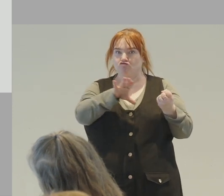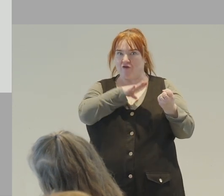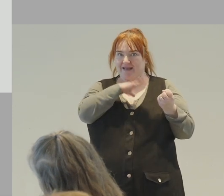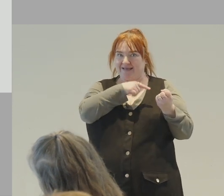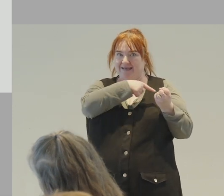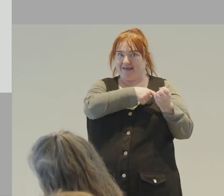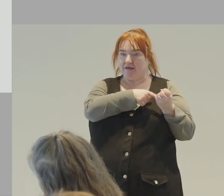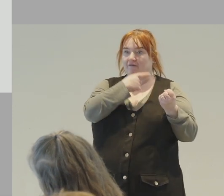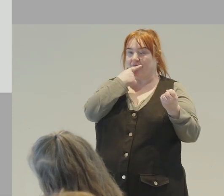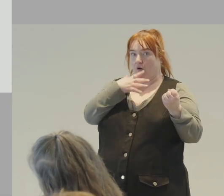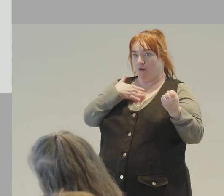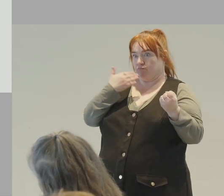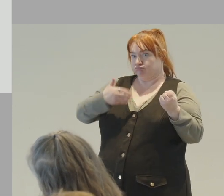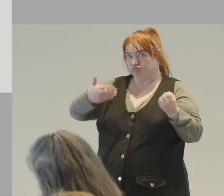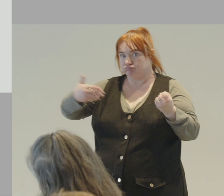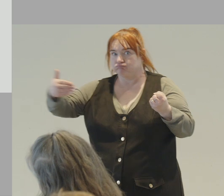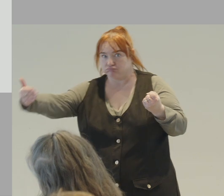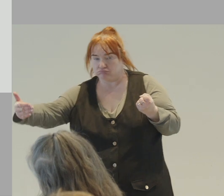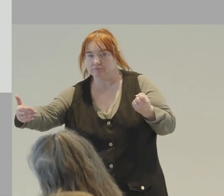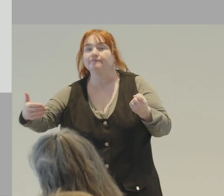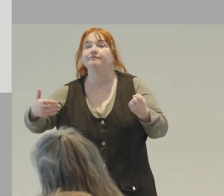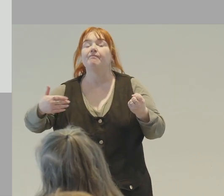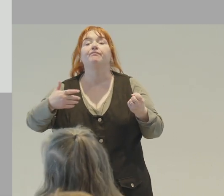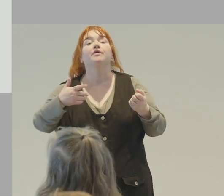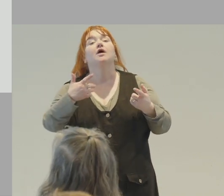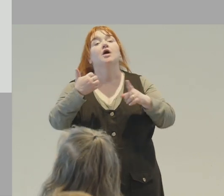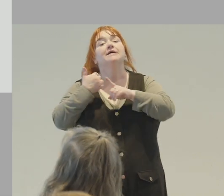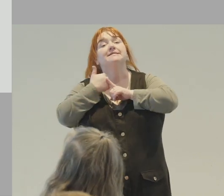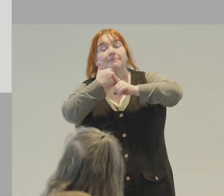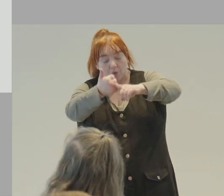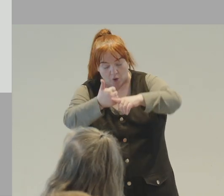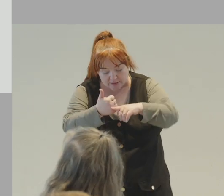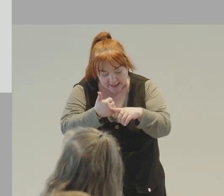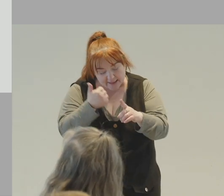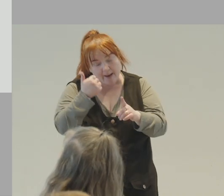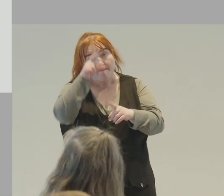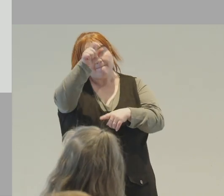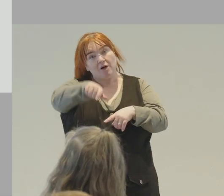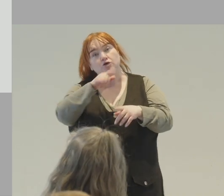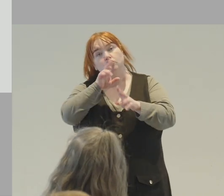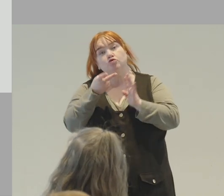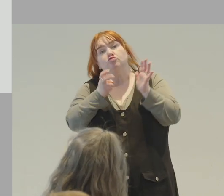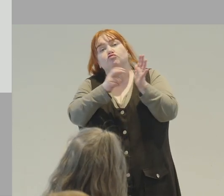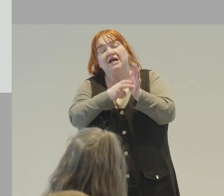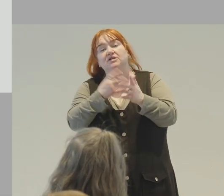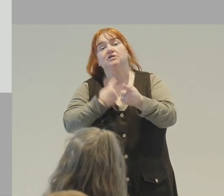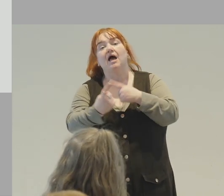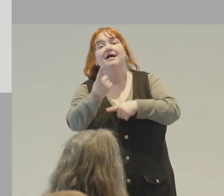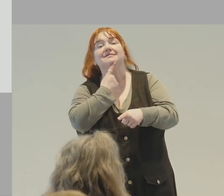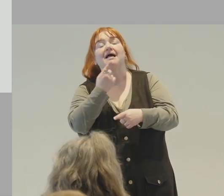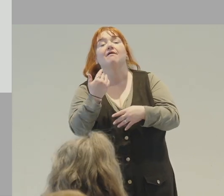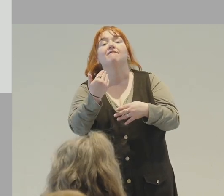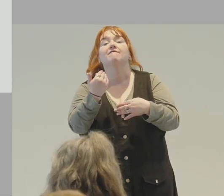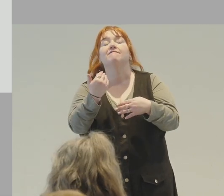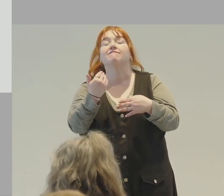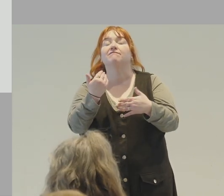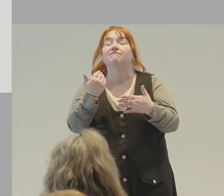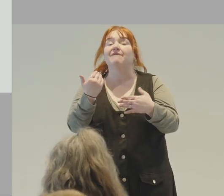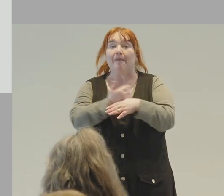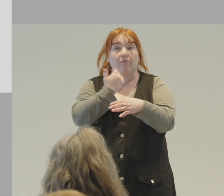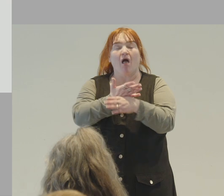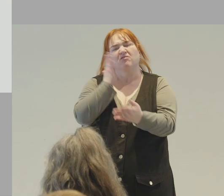Supporting somebody to register for self-employed is relatively straightforward. A lot of people are nervous about it.